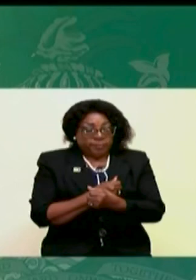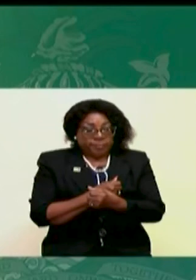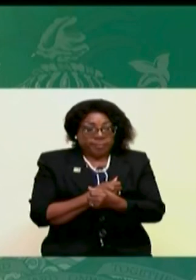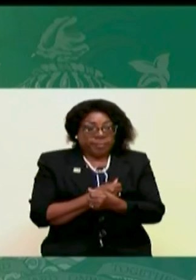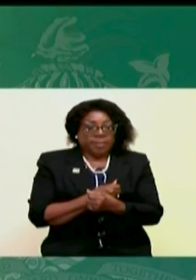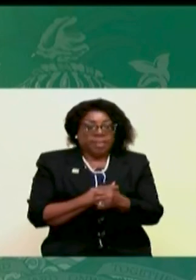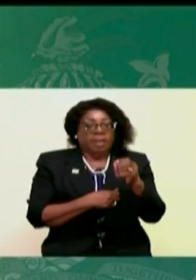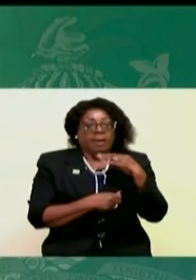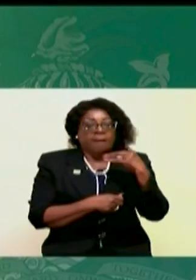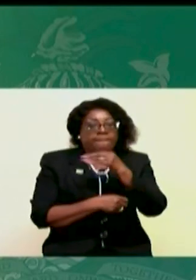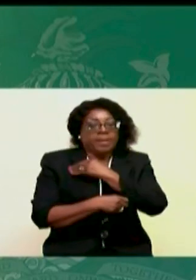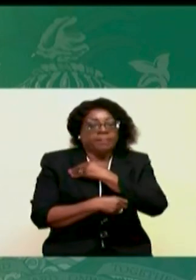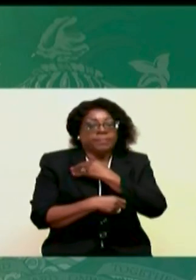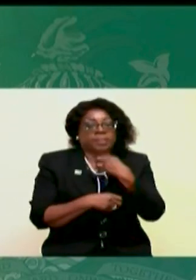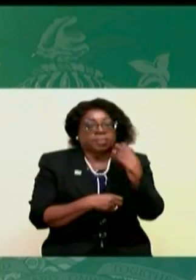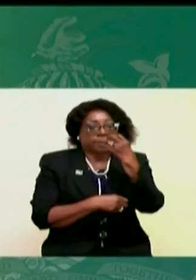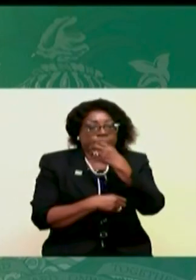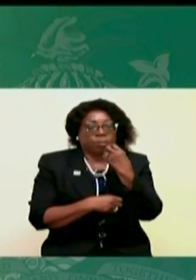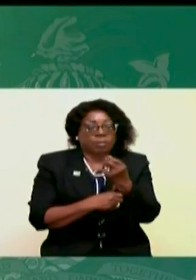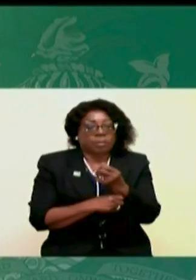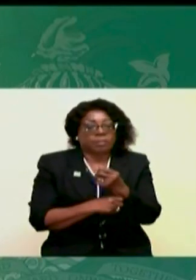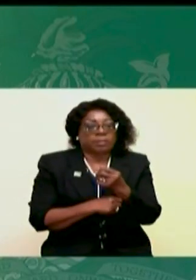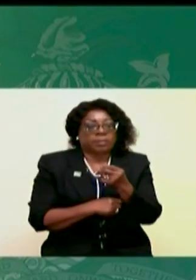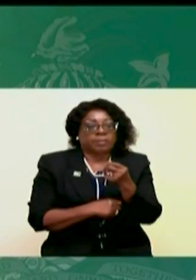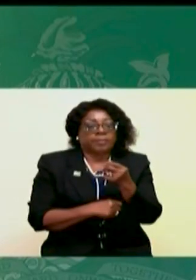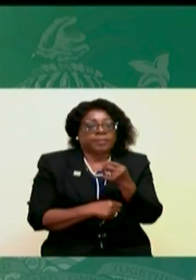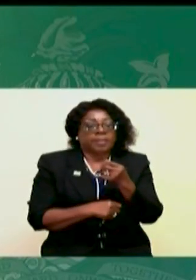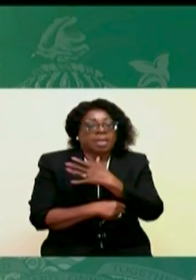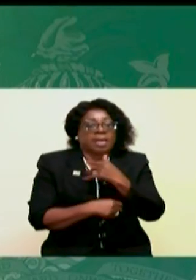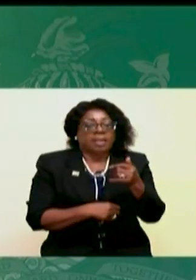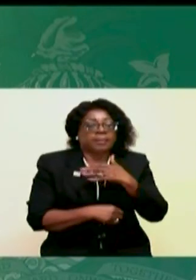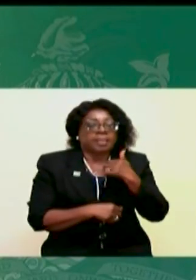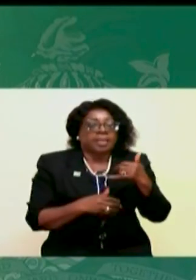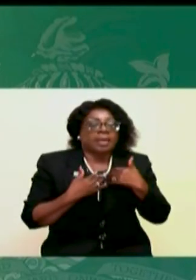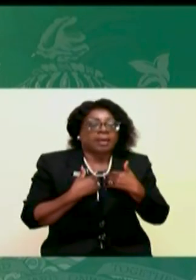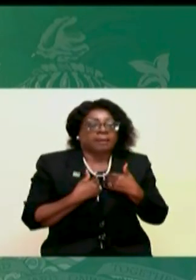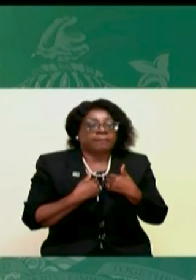Our members spoke, and they have,